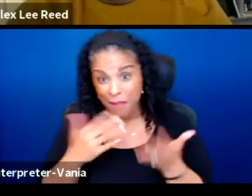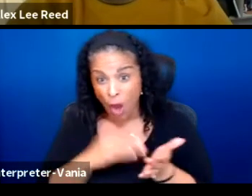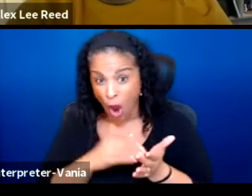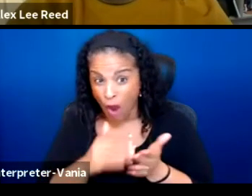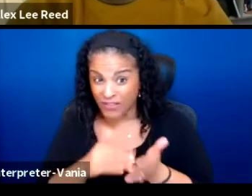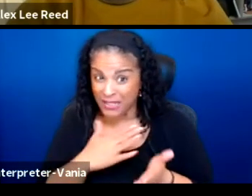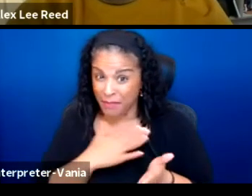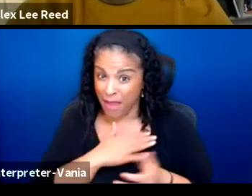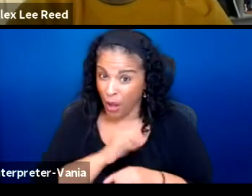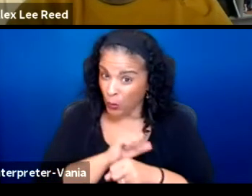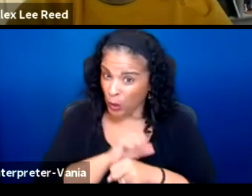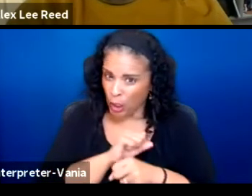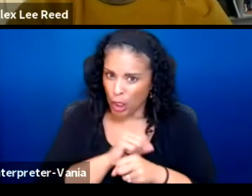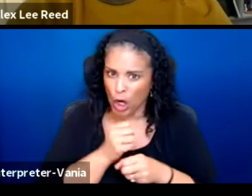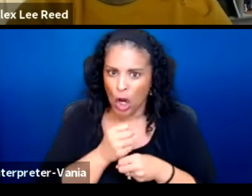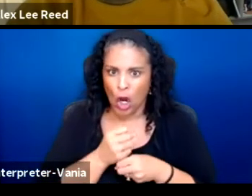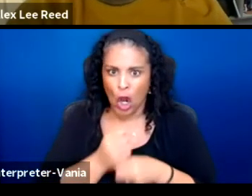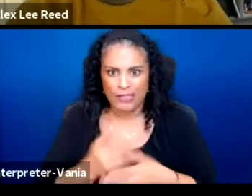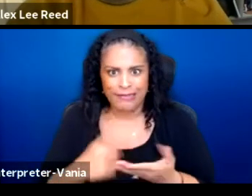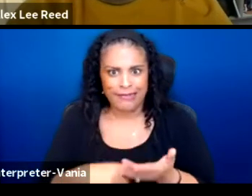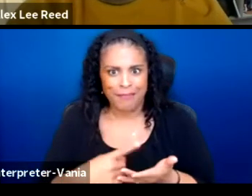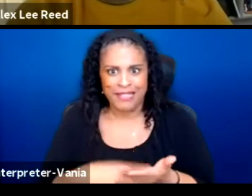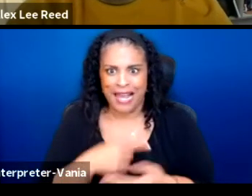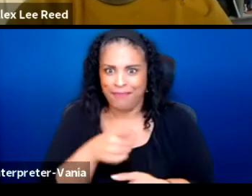it causes discomfort.